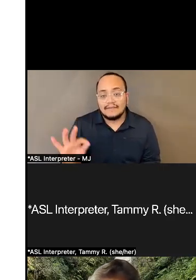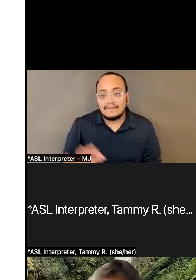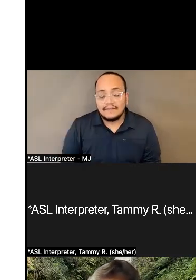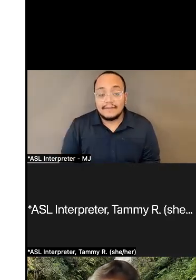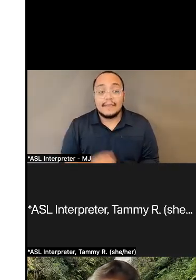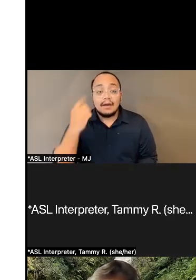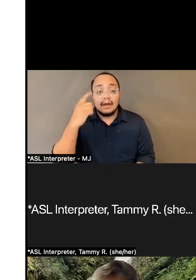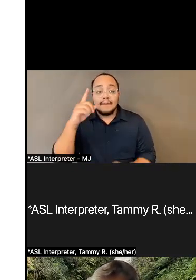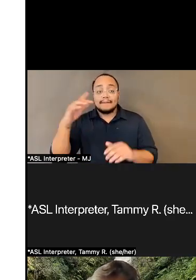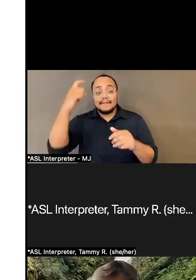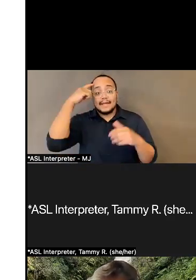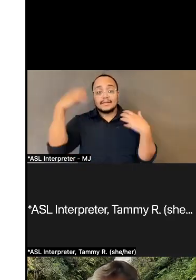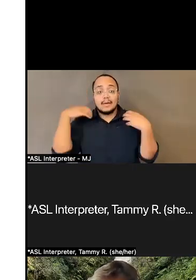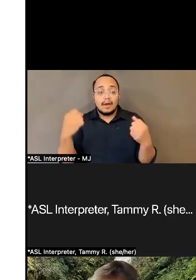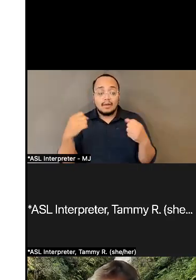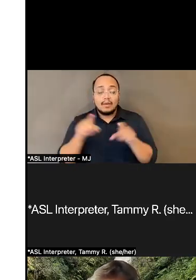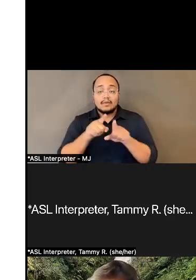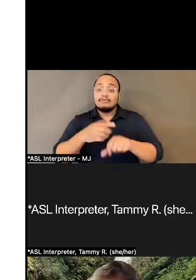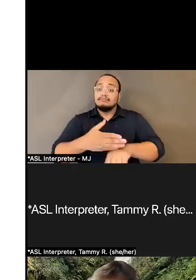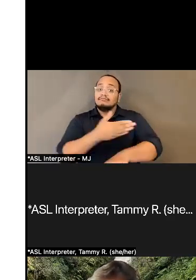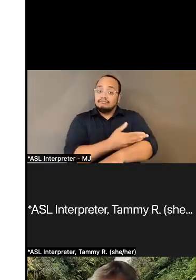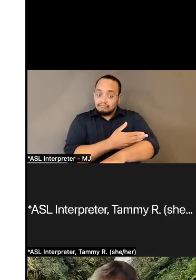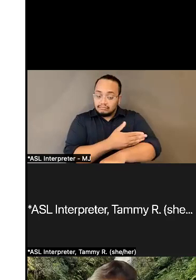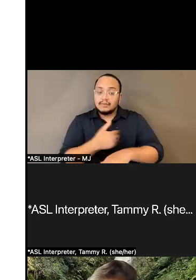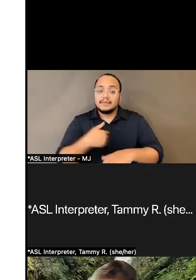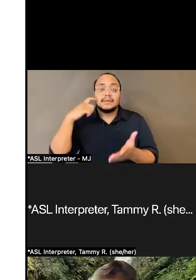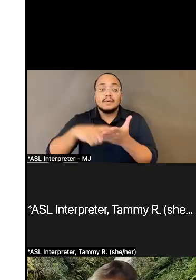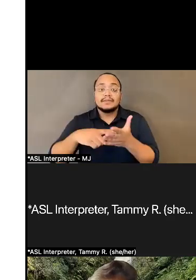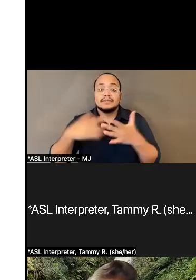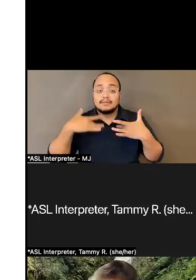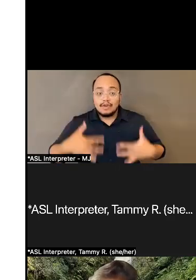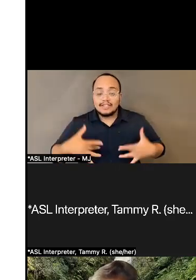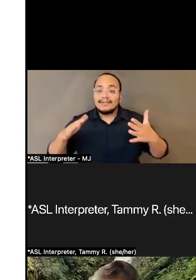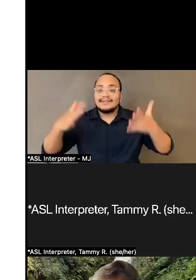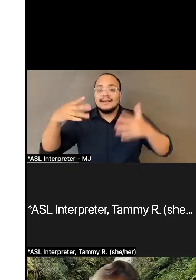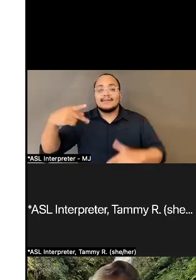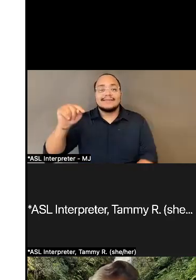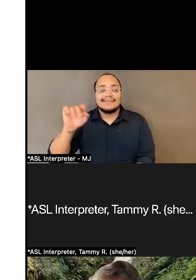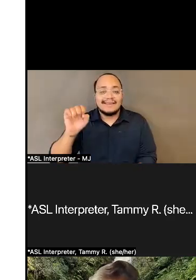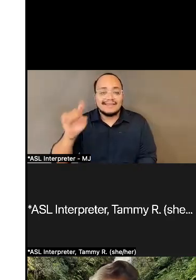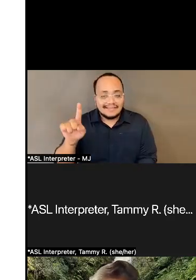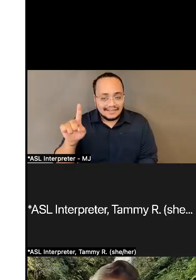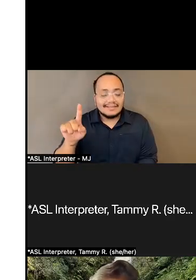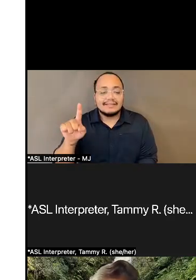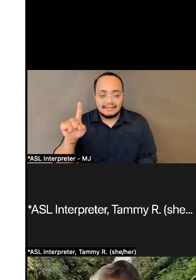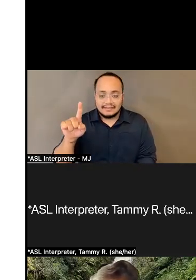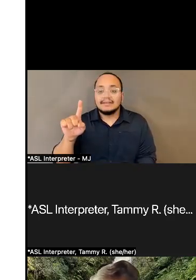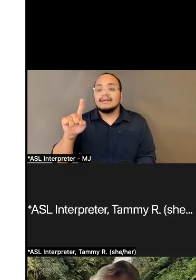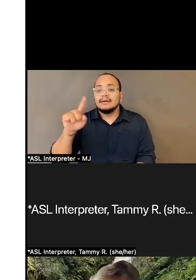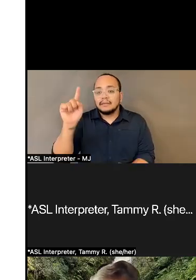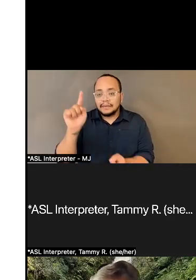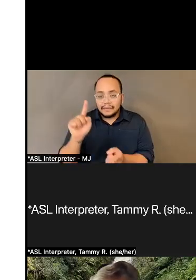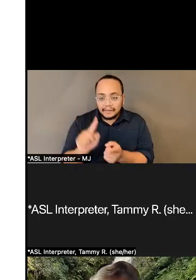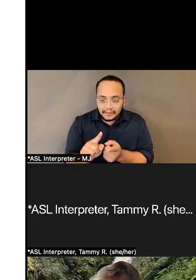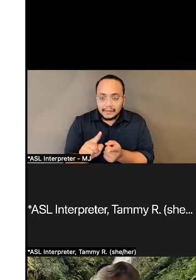Mental health also improved. So we saw depression, anxiety, and PTSD all go